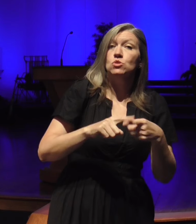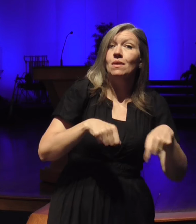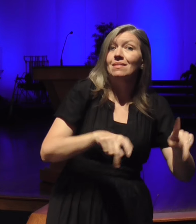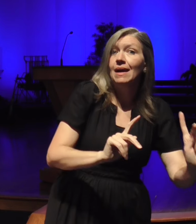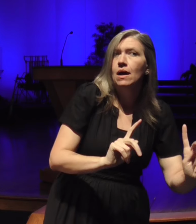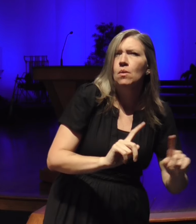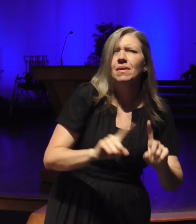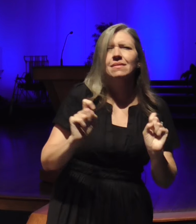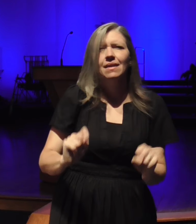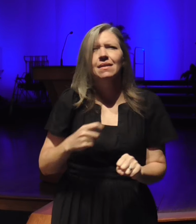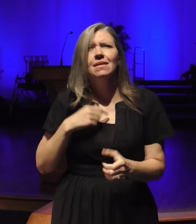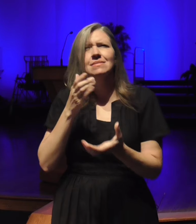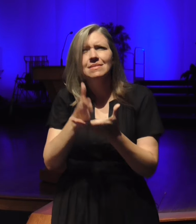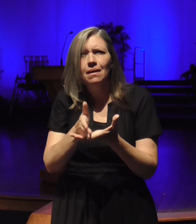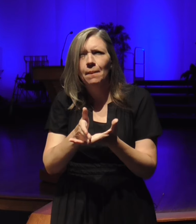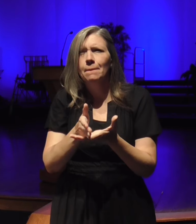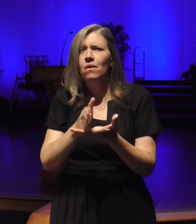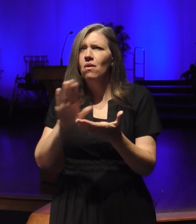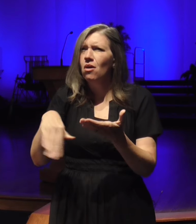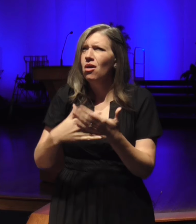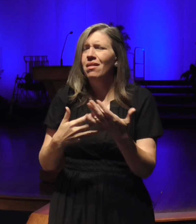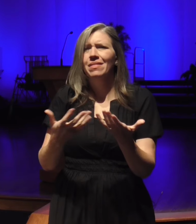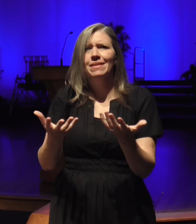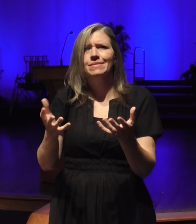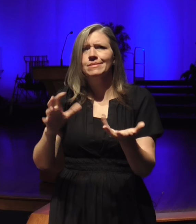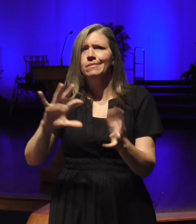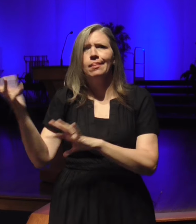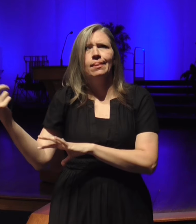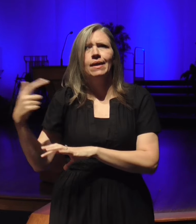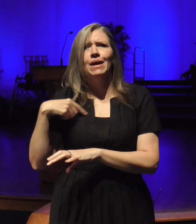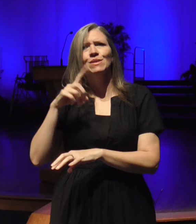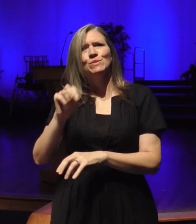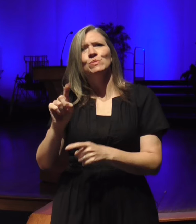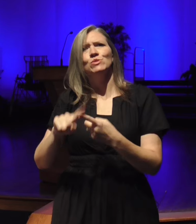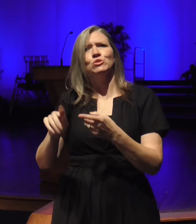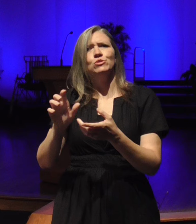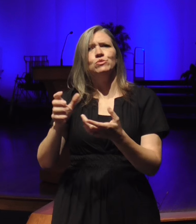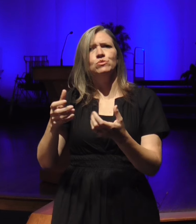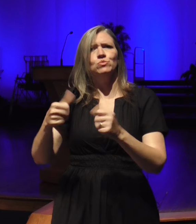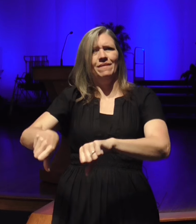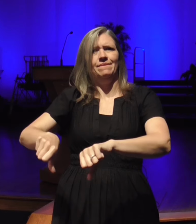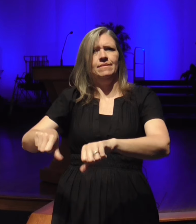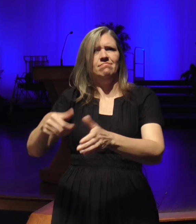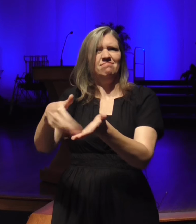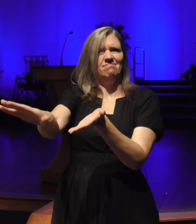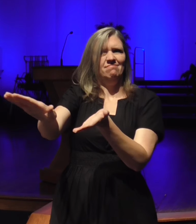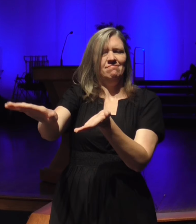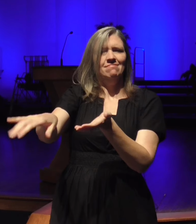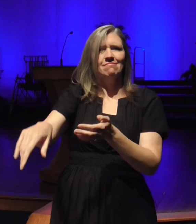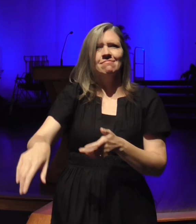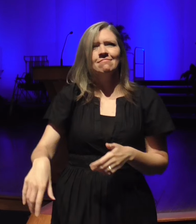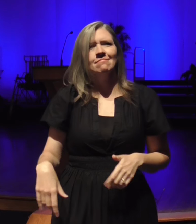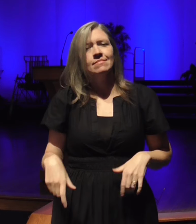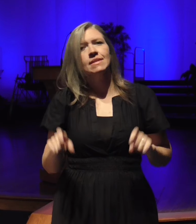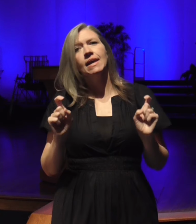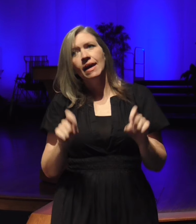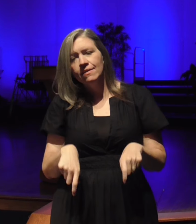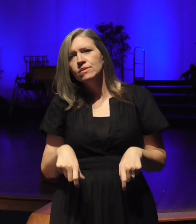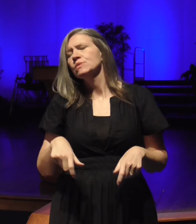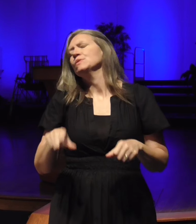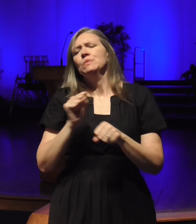prosperity consciousness. Not just what am I doing to allow my good, but can I stop doing all the crap that I do to refute